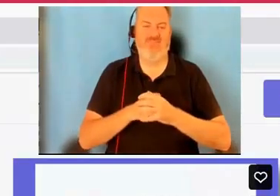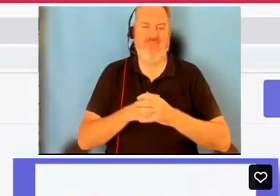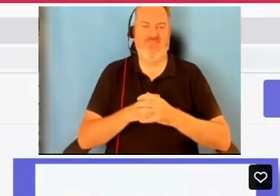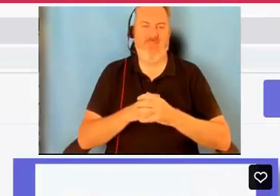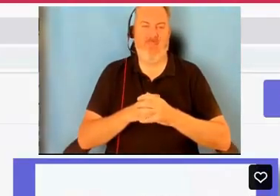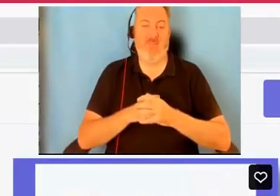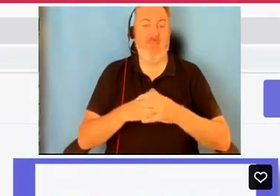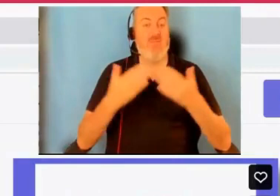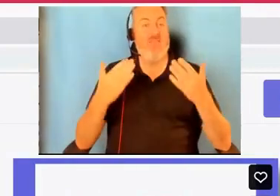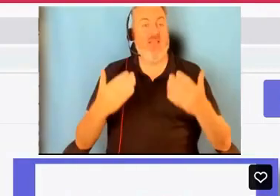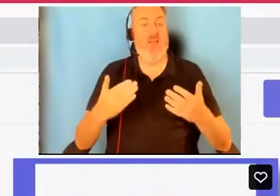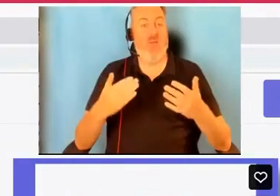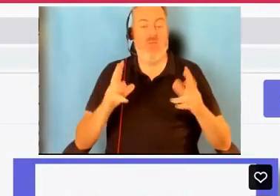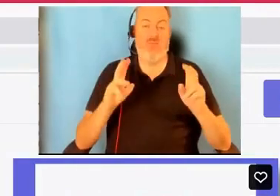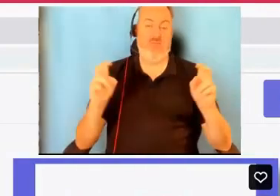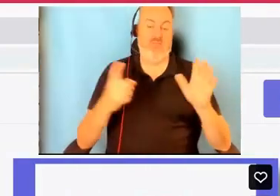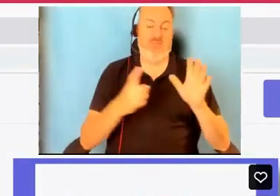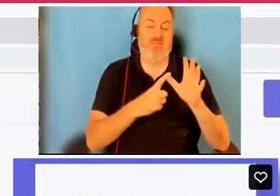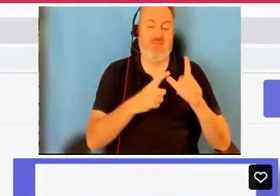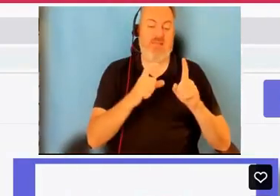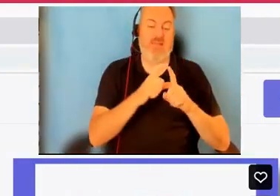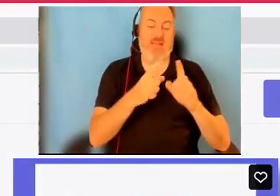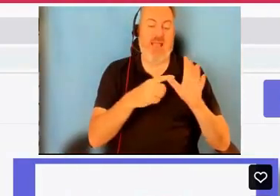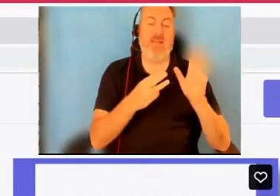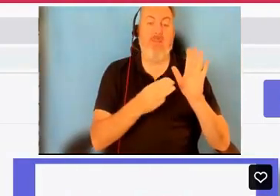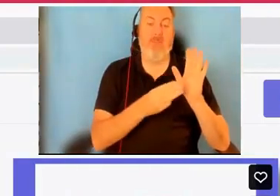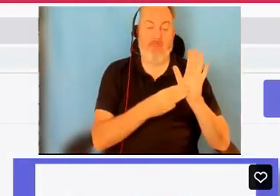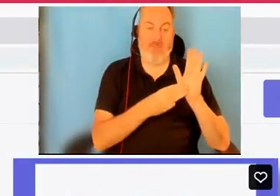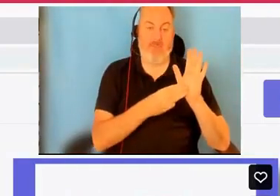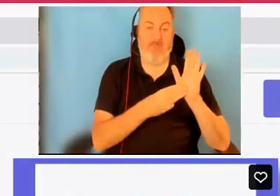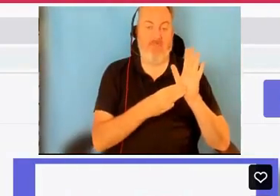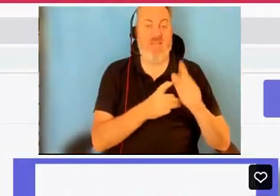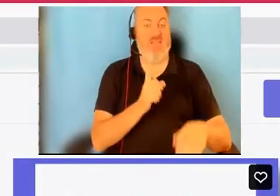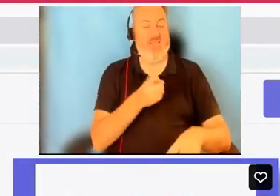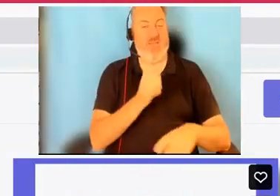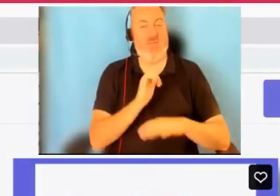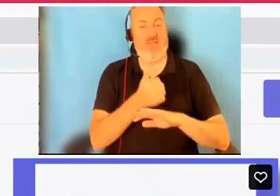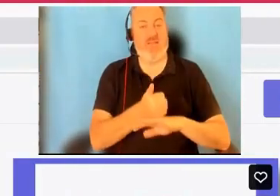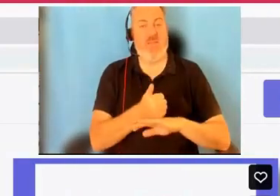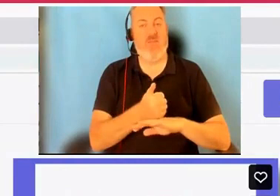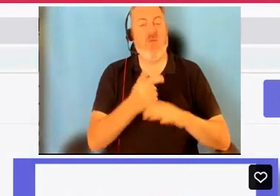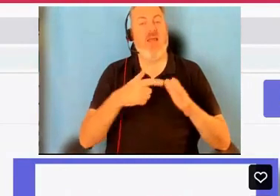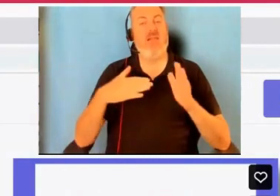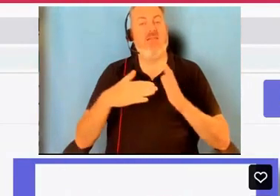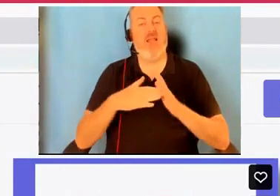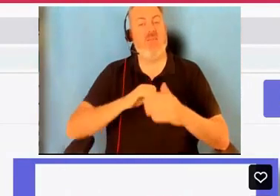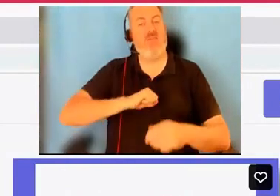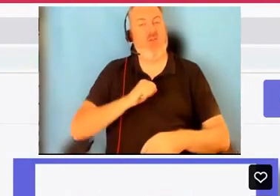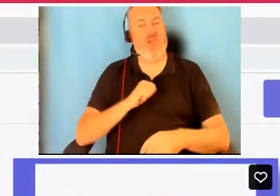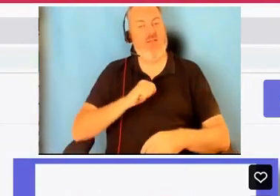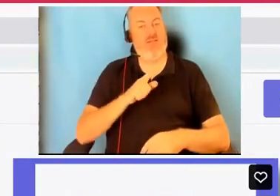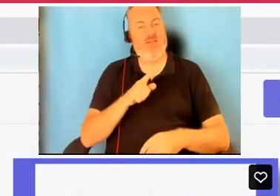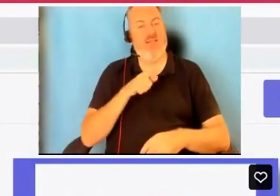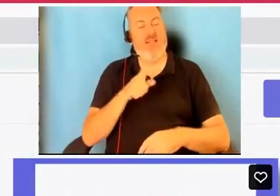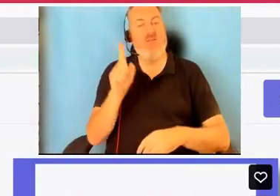I'm just moving on now to Adam, or about Digital and Me. So Adam was developed by Alzheimer's Scotland, and it's for people